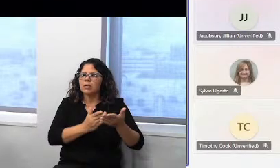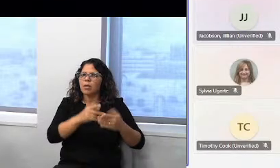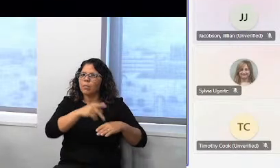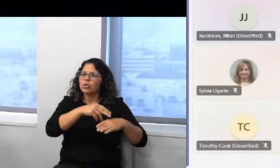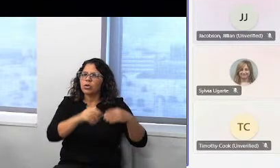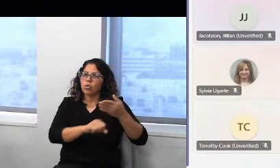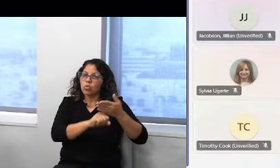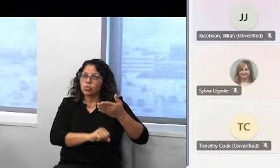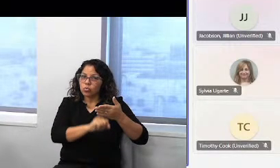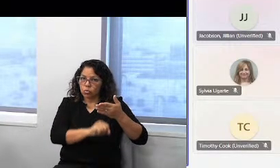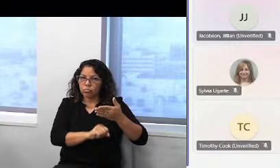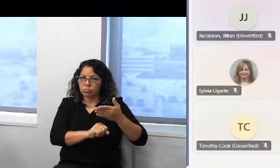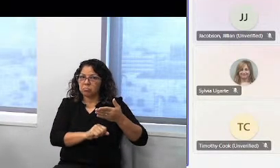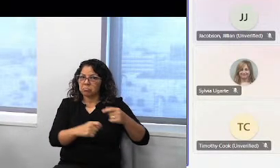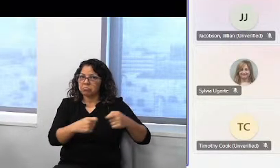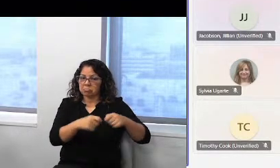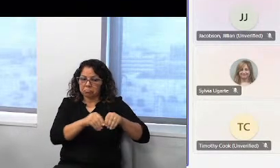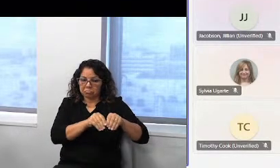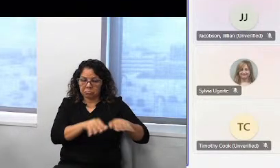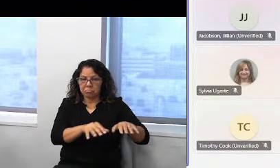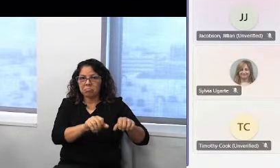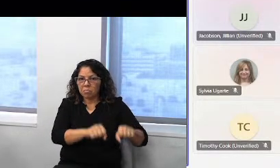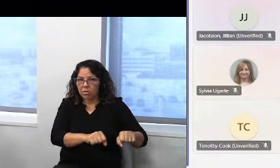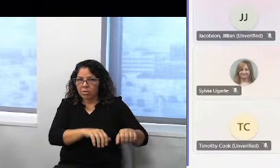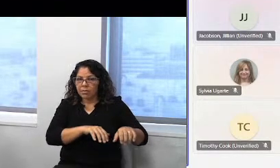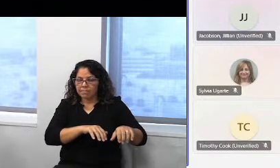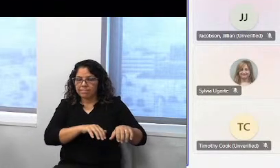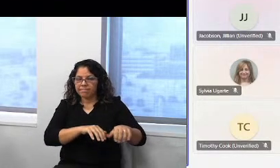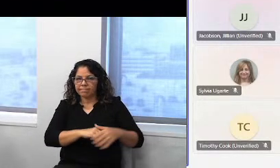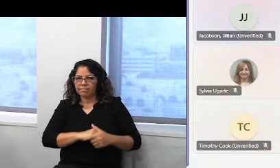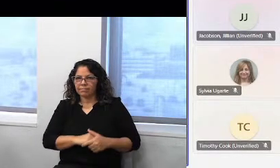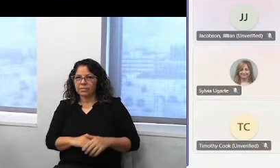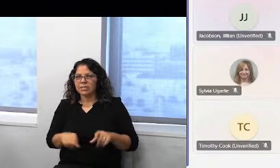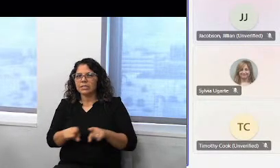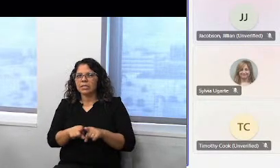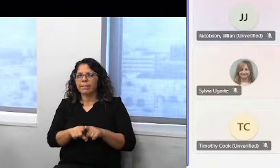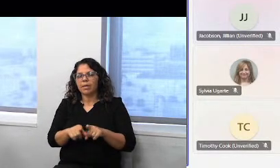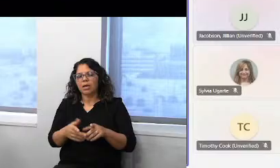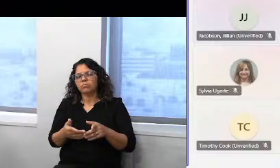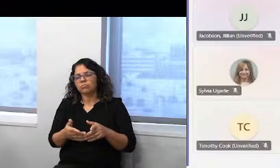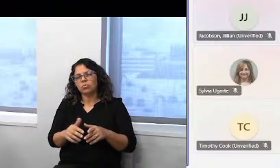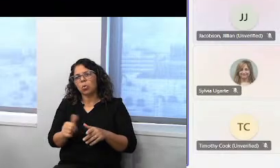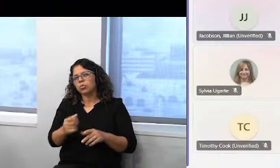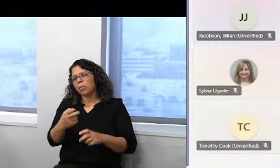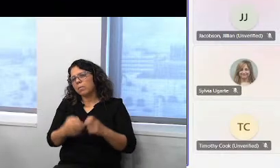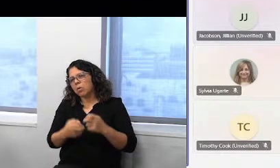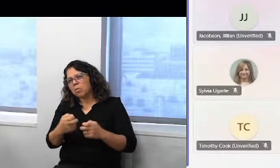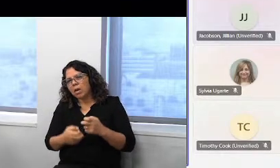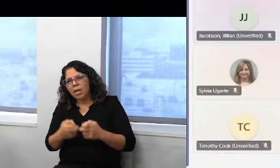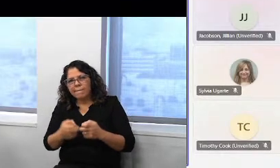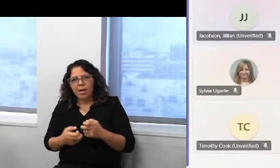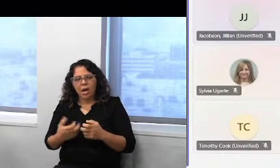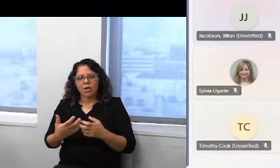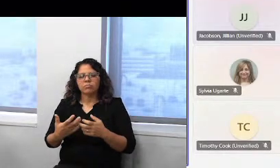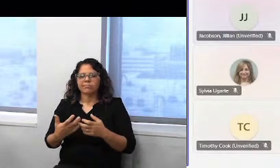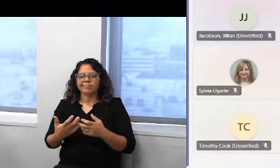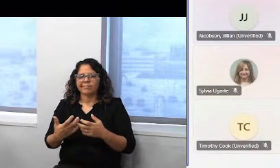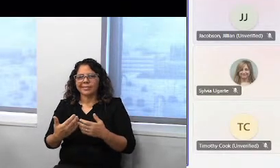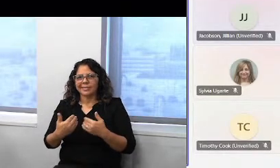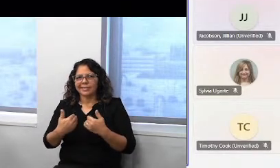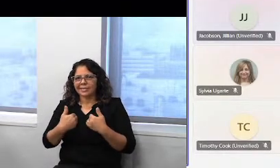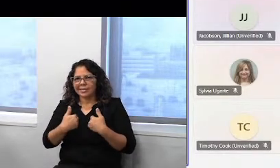addressing some of the loadability issues that we're having in the 115 and voltage issues that we're having in both on the